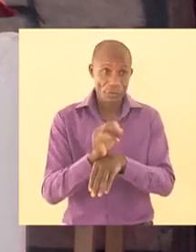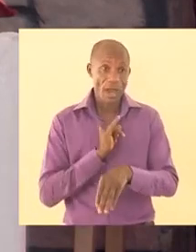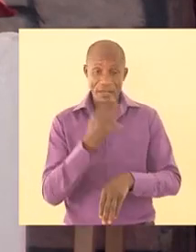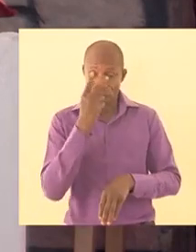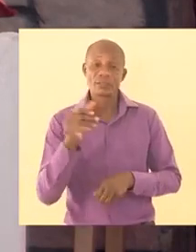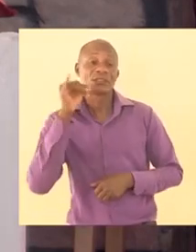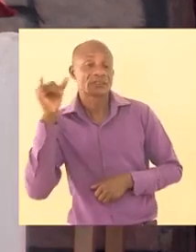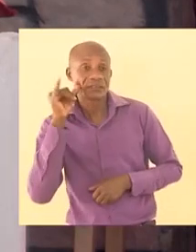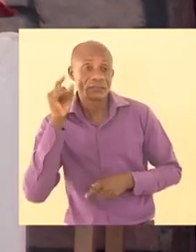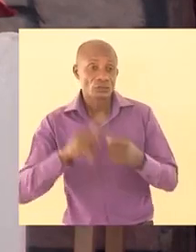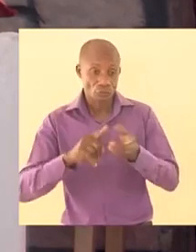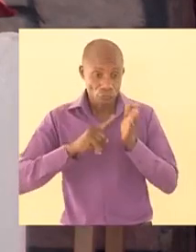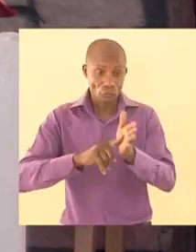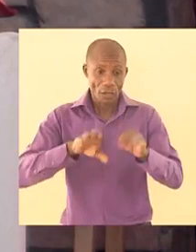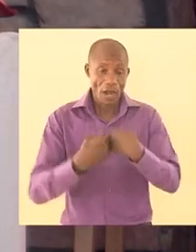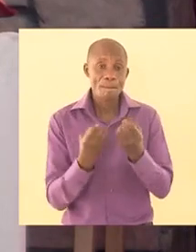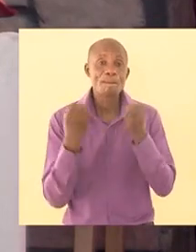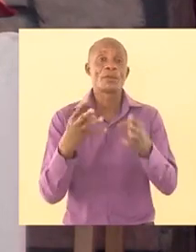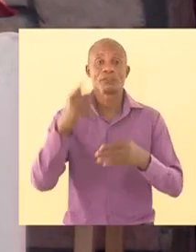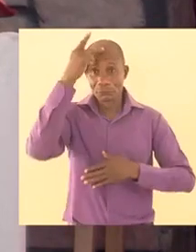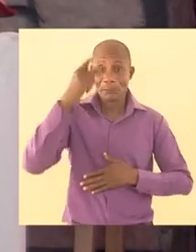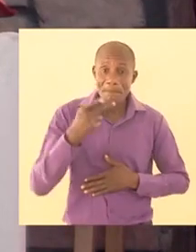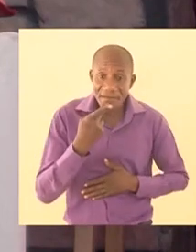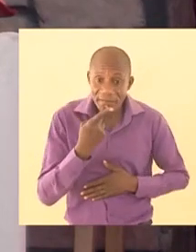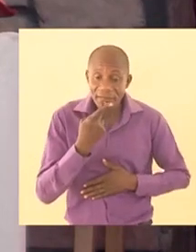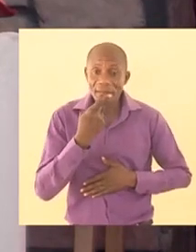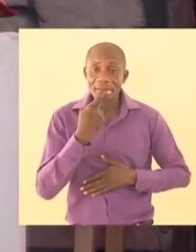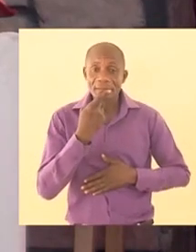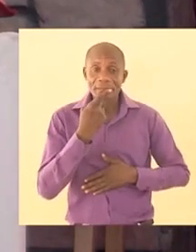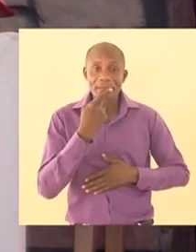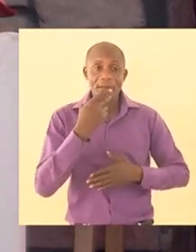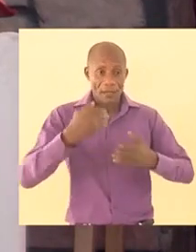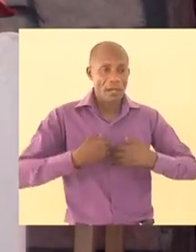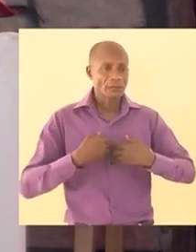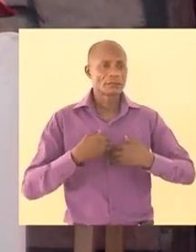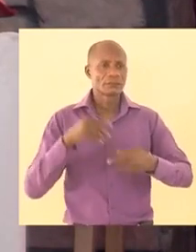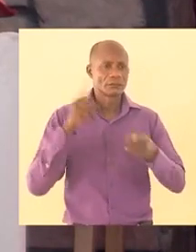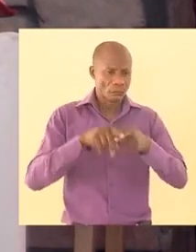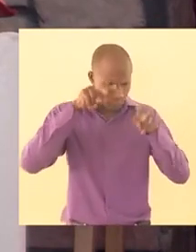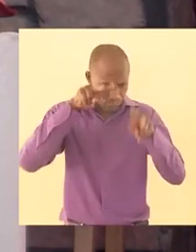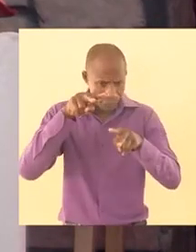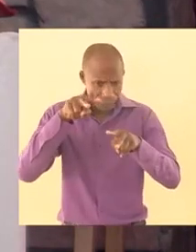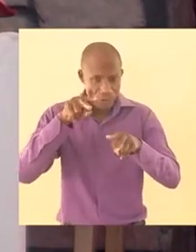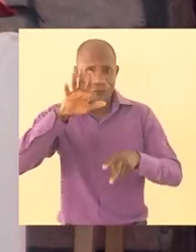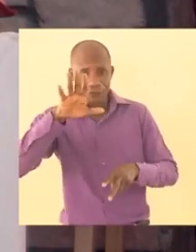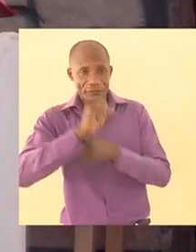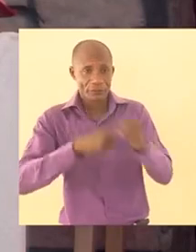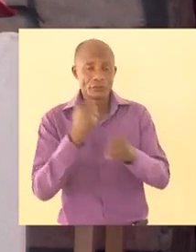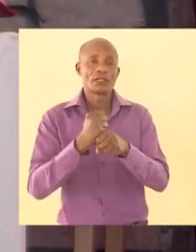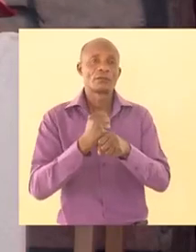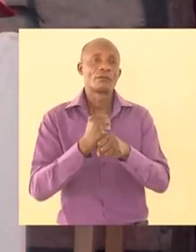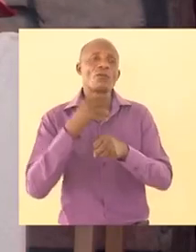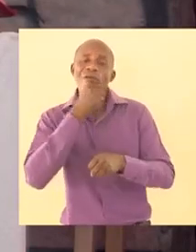to show how much parents need to watch a child, like a five-year-old child, reading her